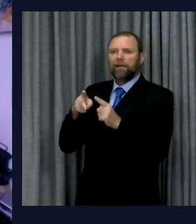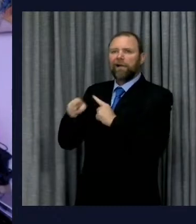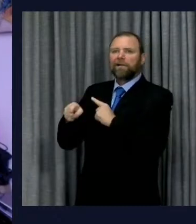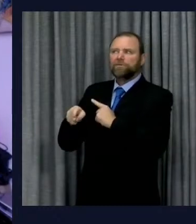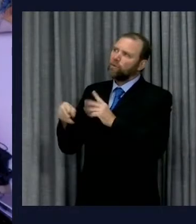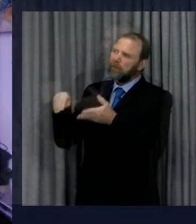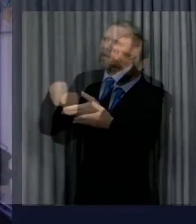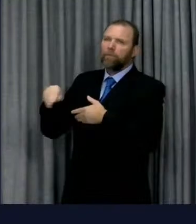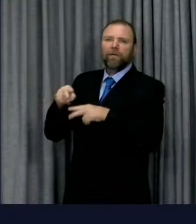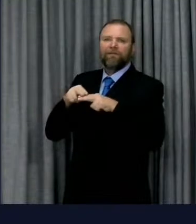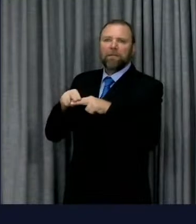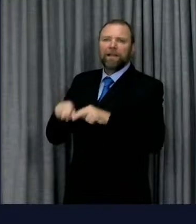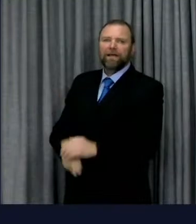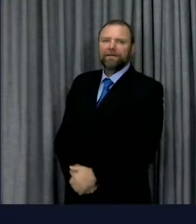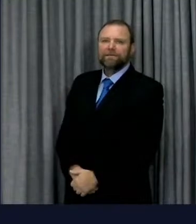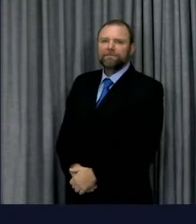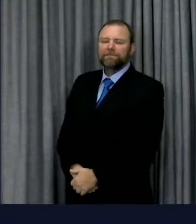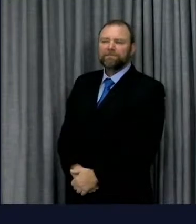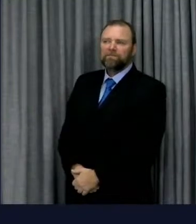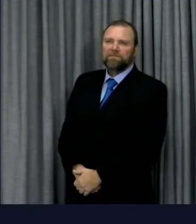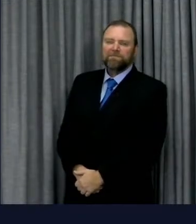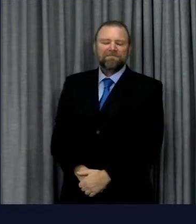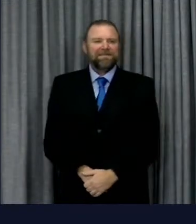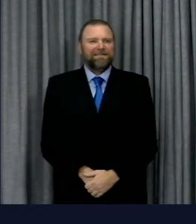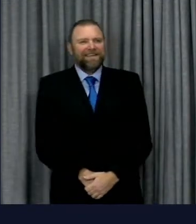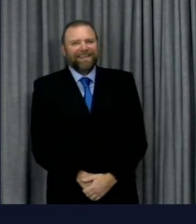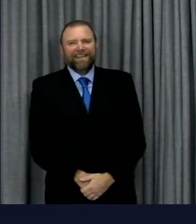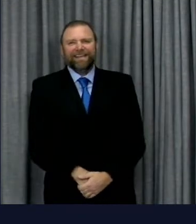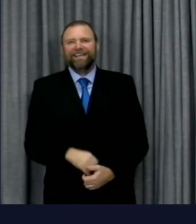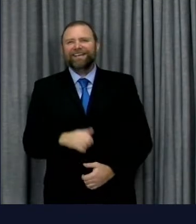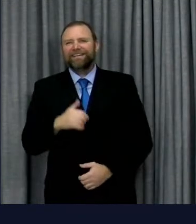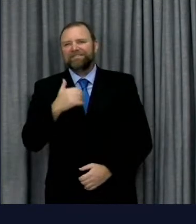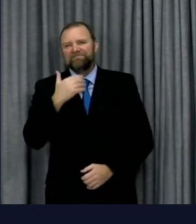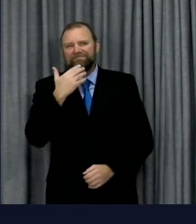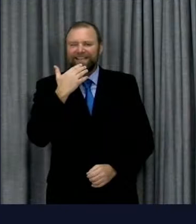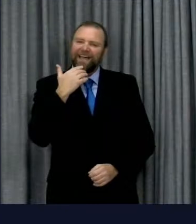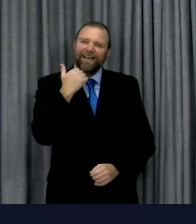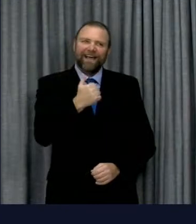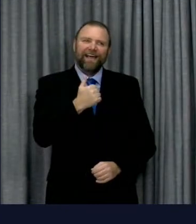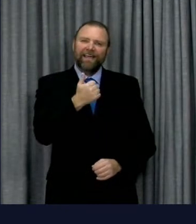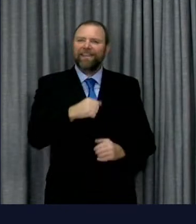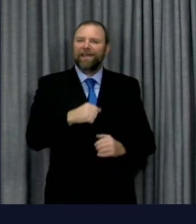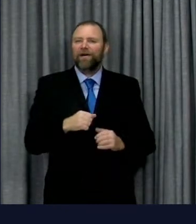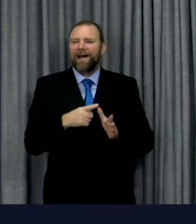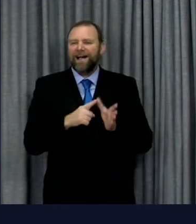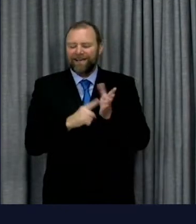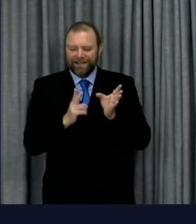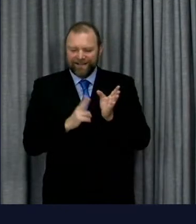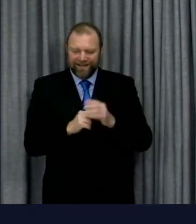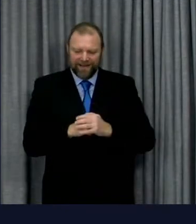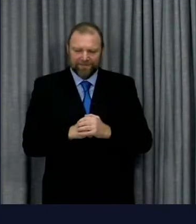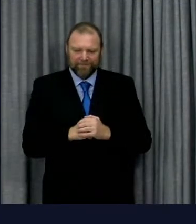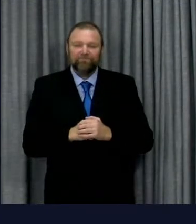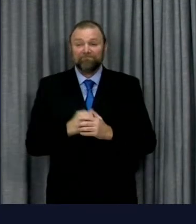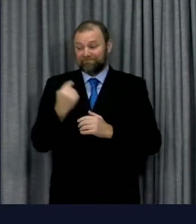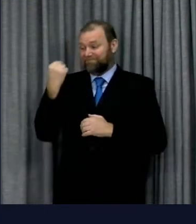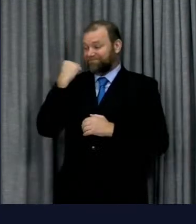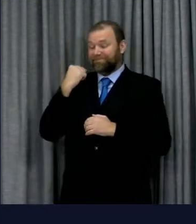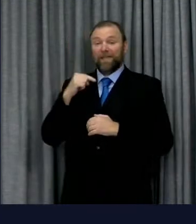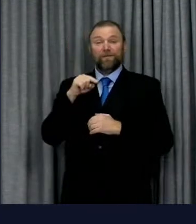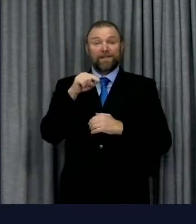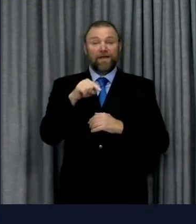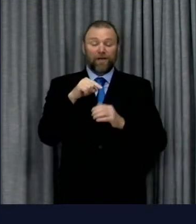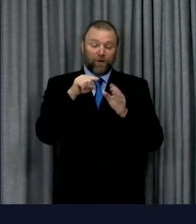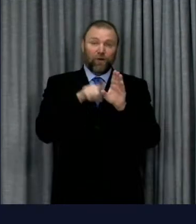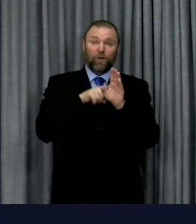family. Well, Alan, thank you for that. Look, there was a YouGov poll this week that showed more people